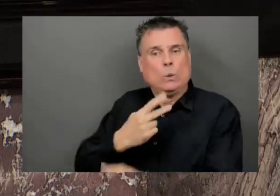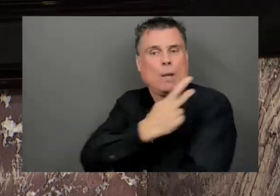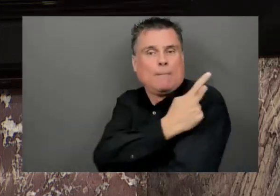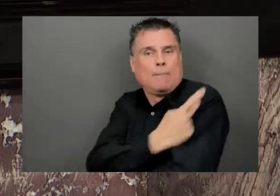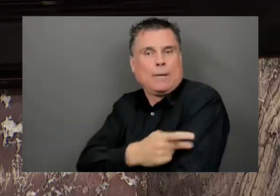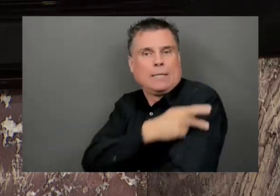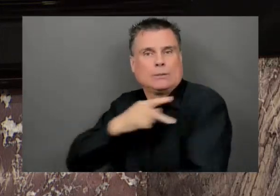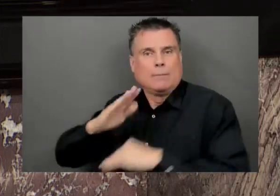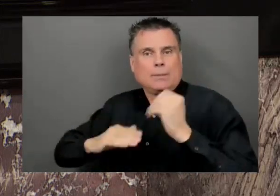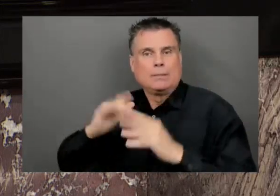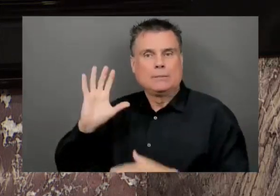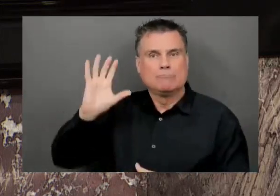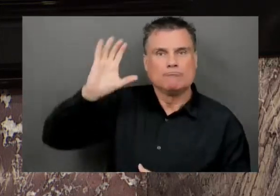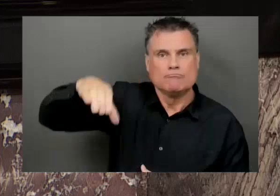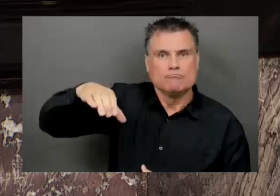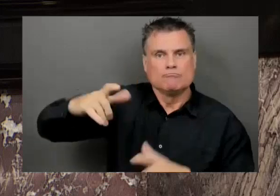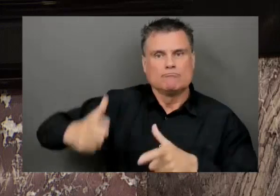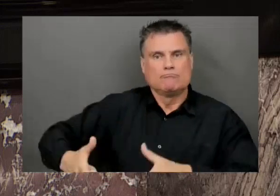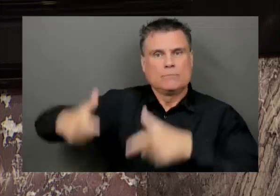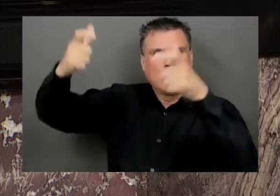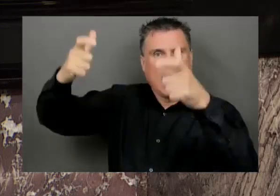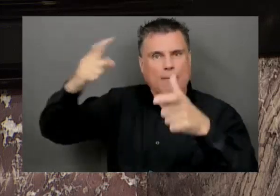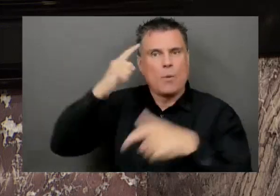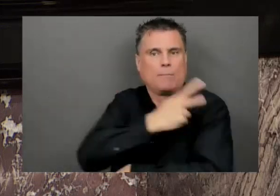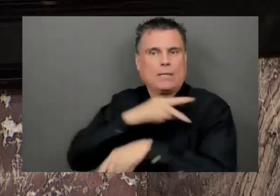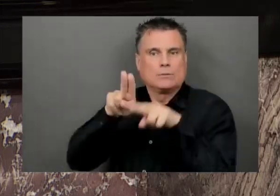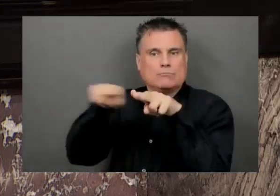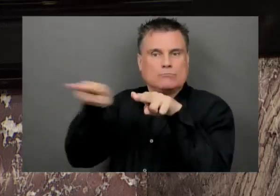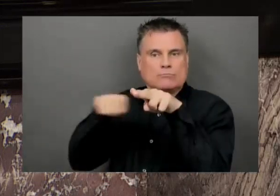60s recently that have gone to the hospital